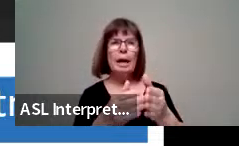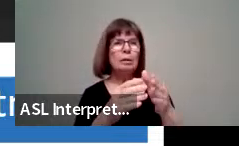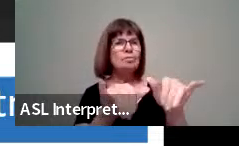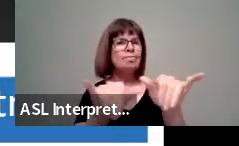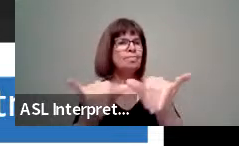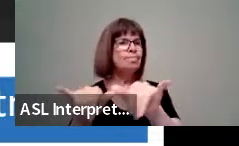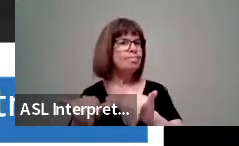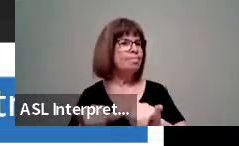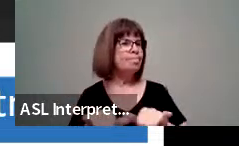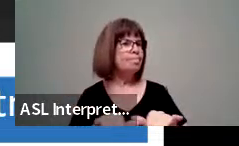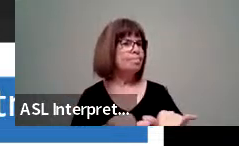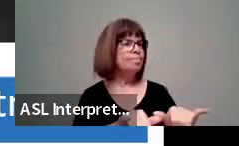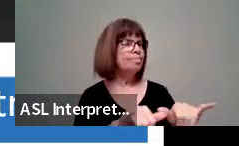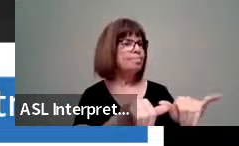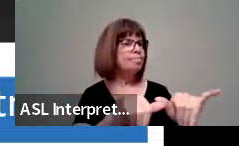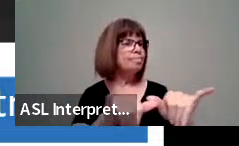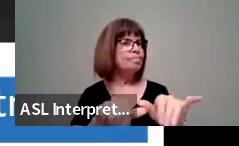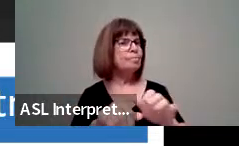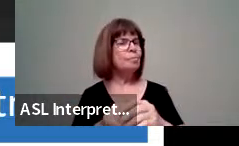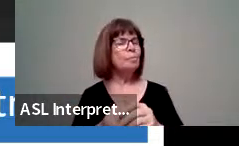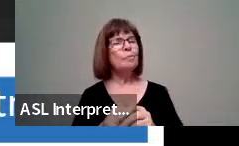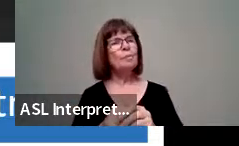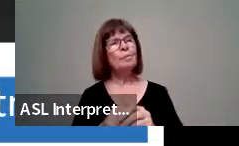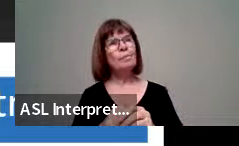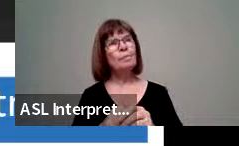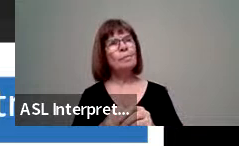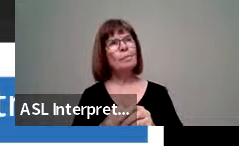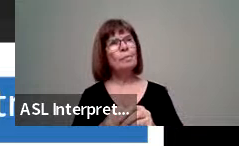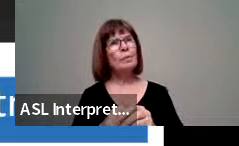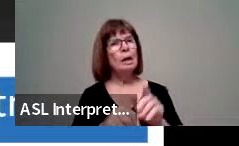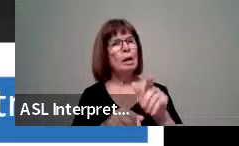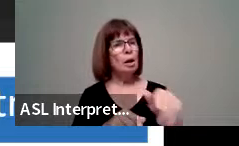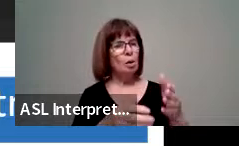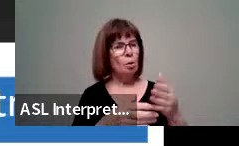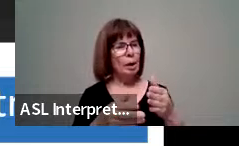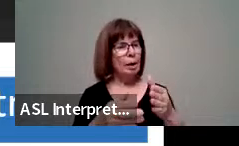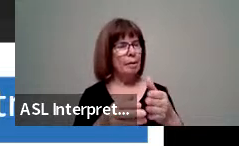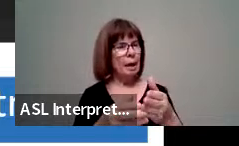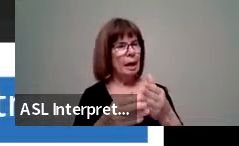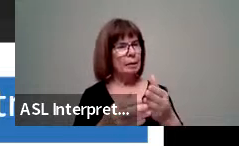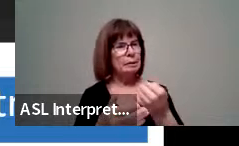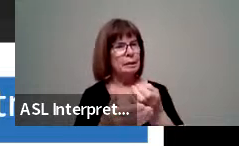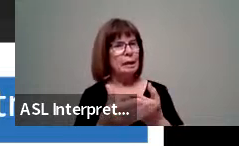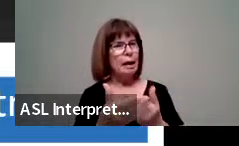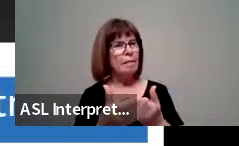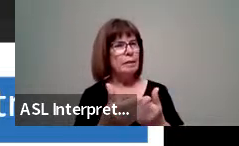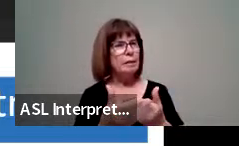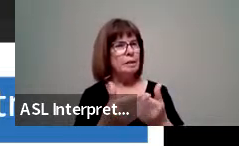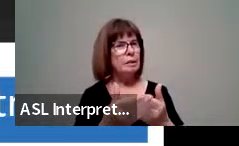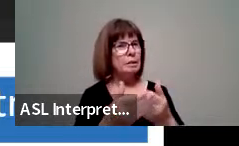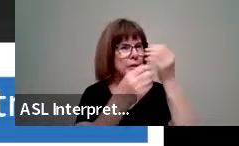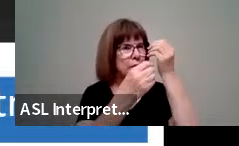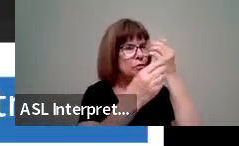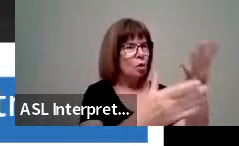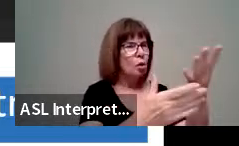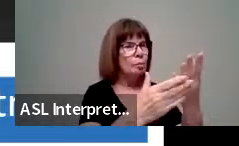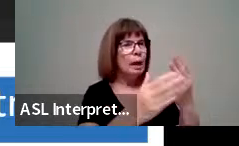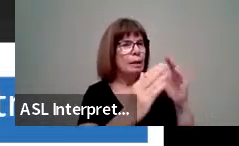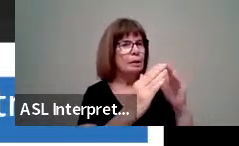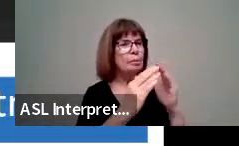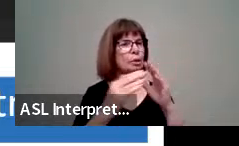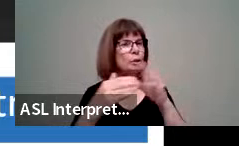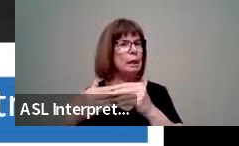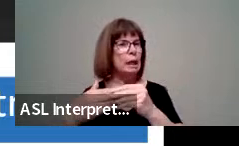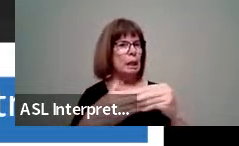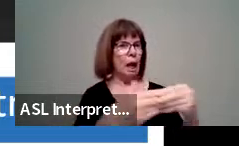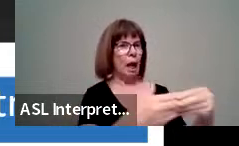consistent, that's in a way that's in evidence informed and community led. And so I think